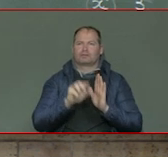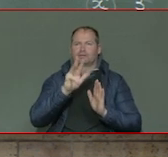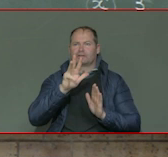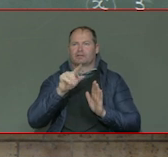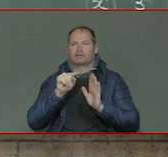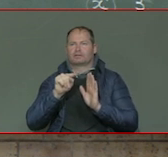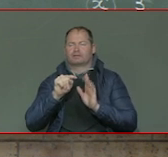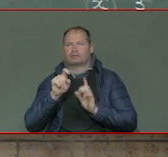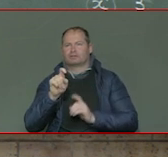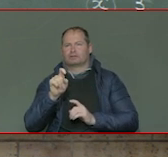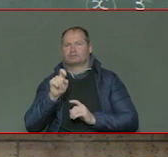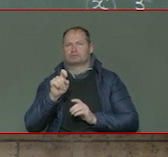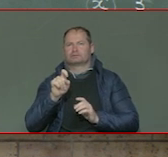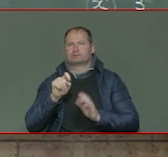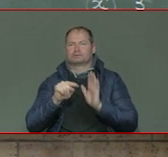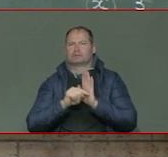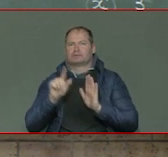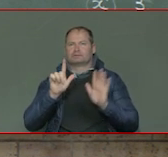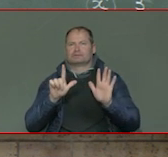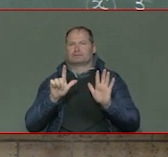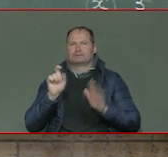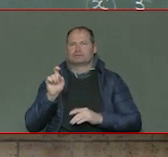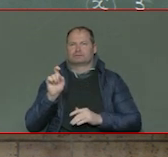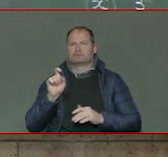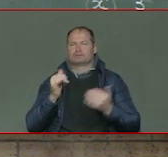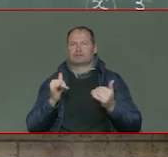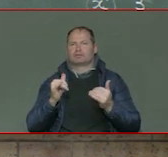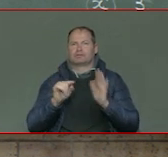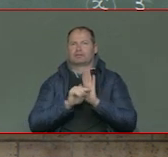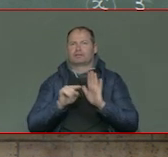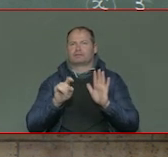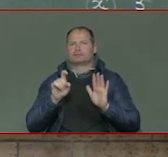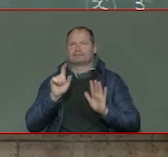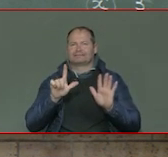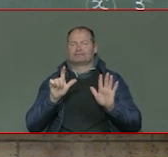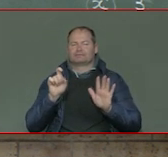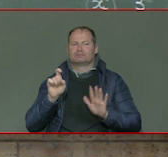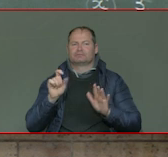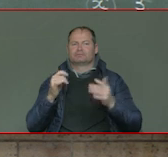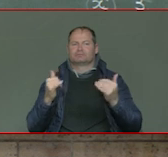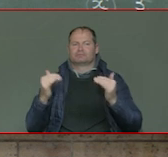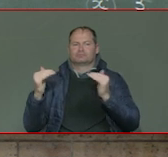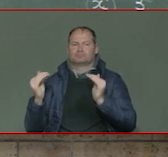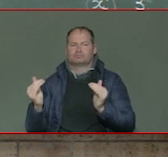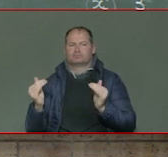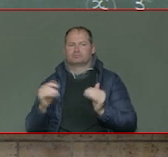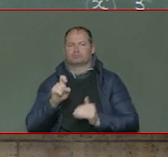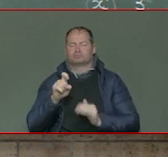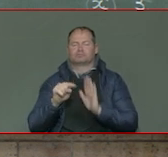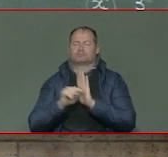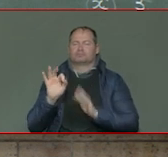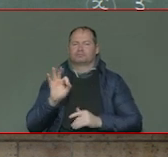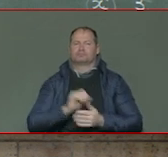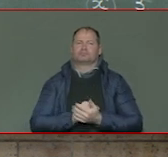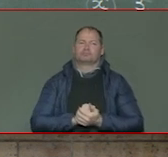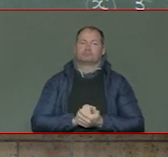2x is negative 7x, and this is negative 6, over negative bracket x minus 3. People, do you see that